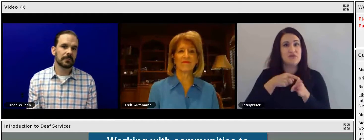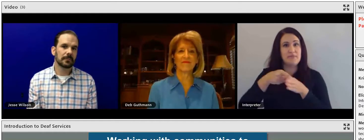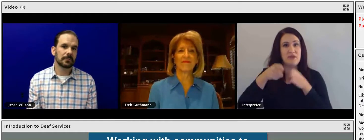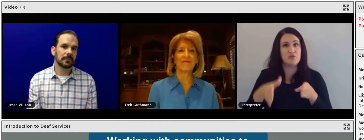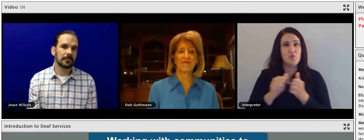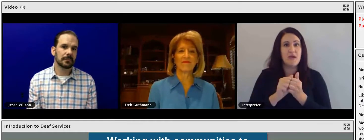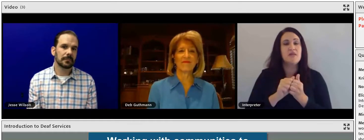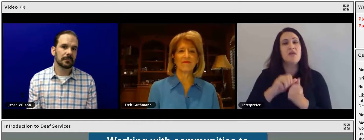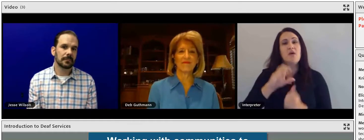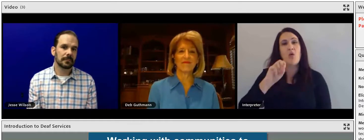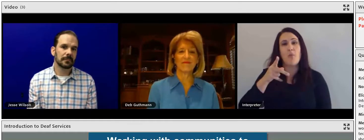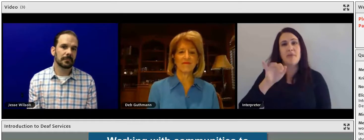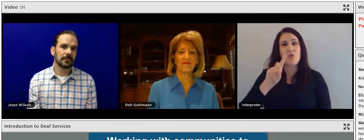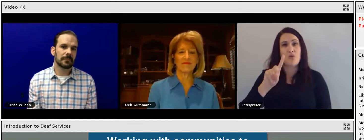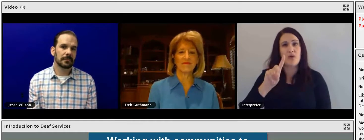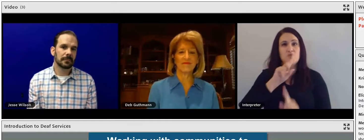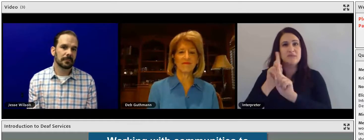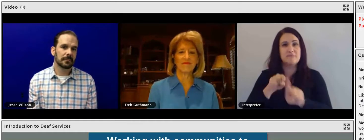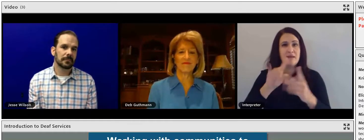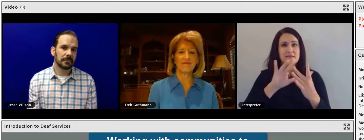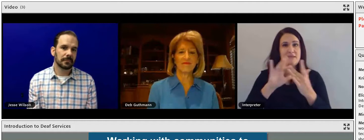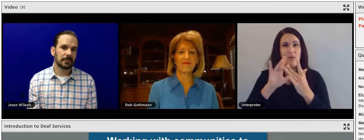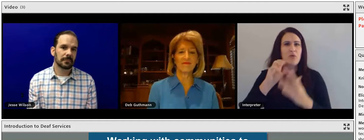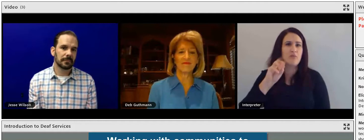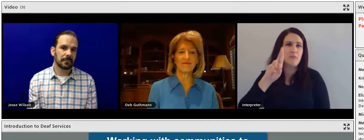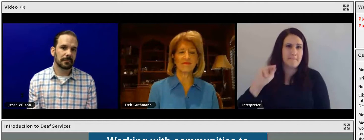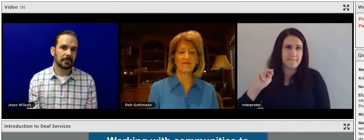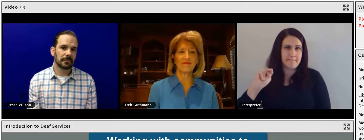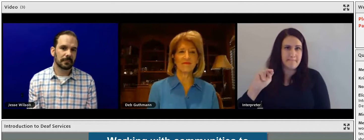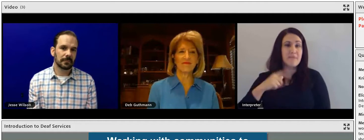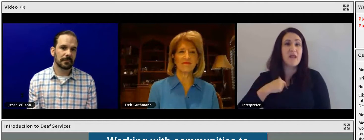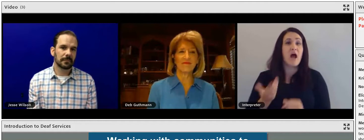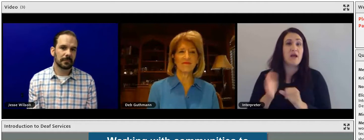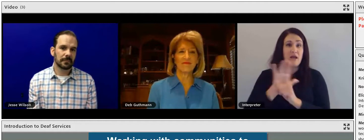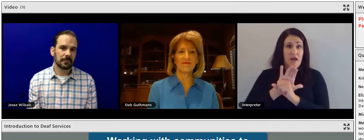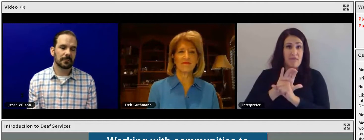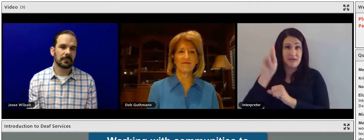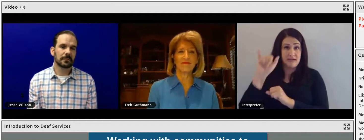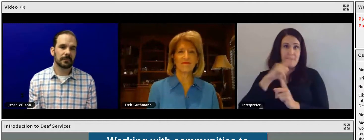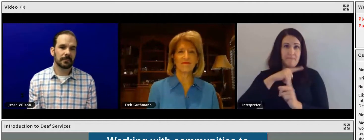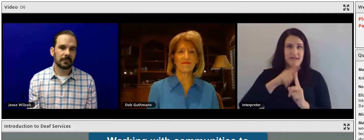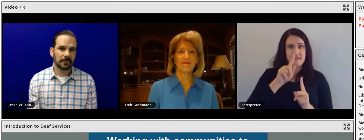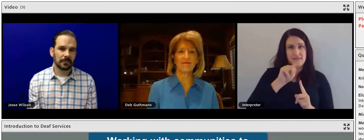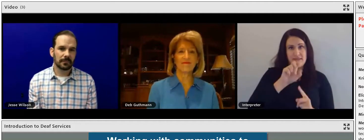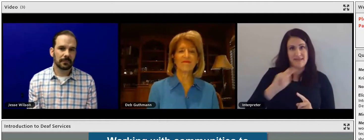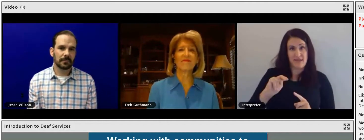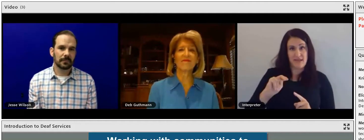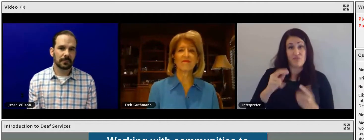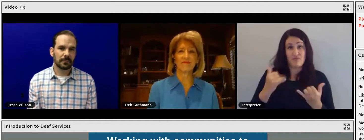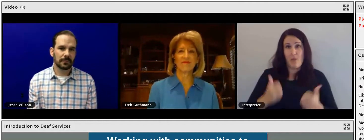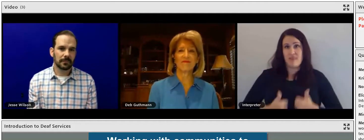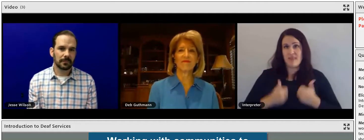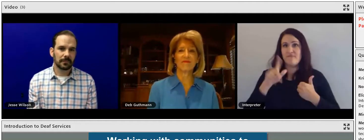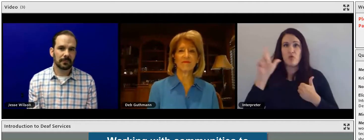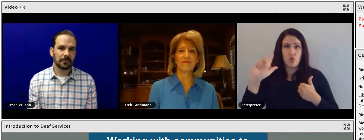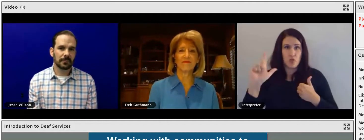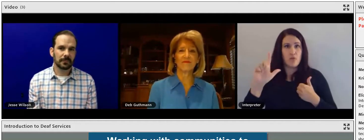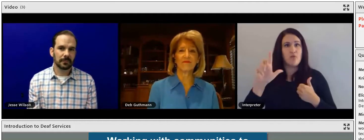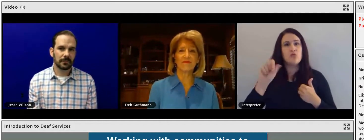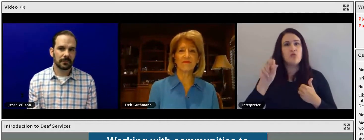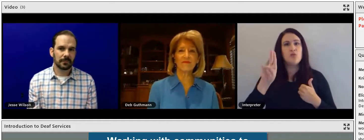the Opioid Response Network. I cover Kentucky and Tennessee. I actually live in Louisville.